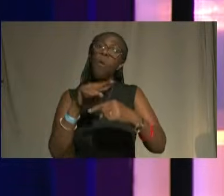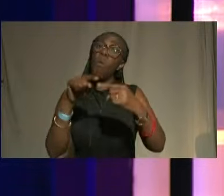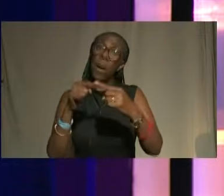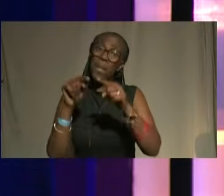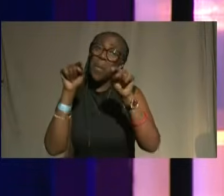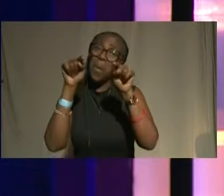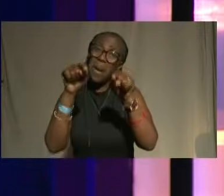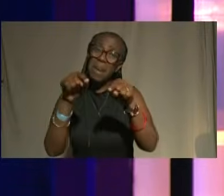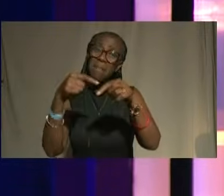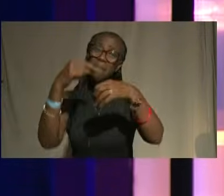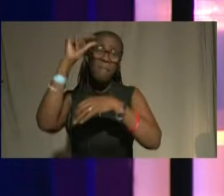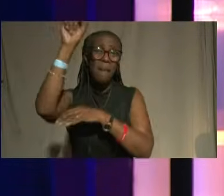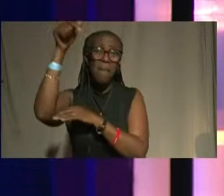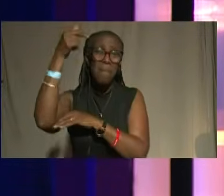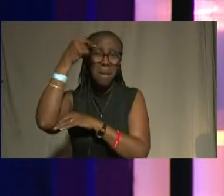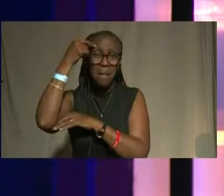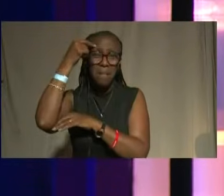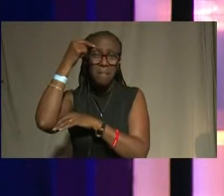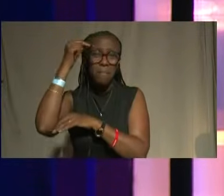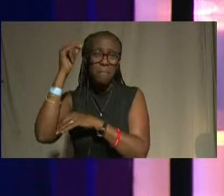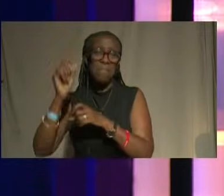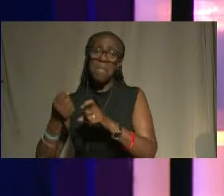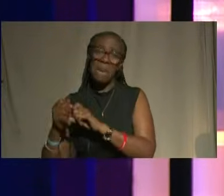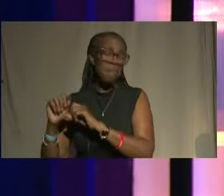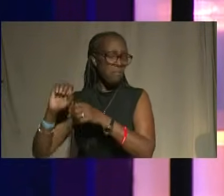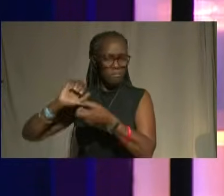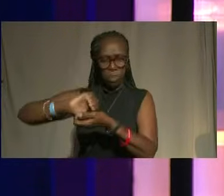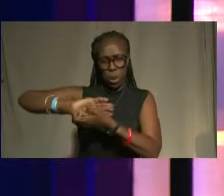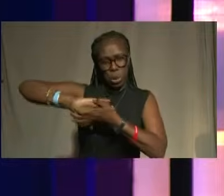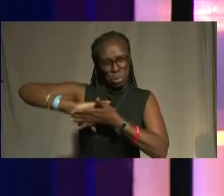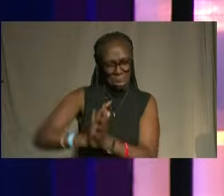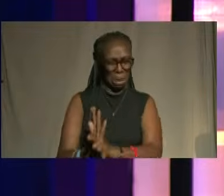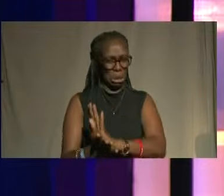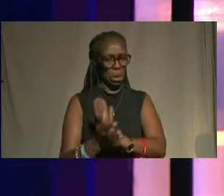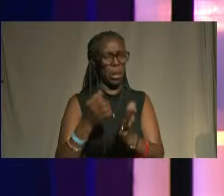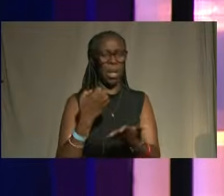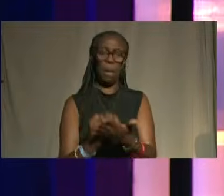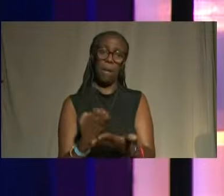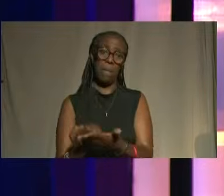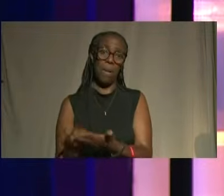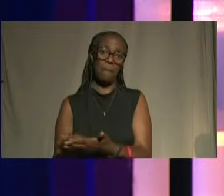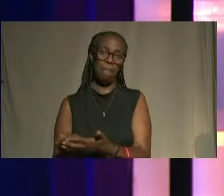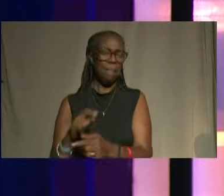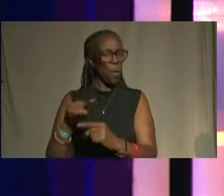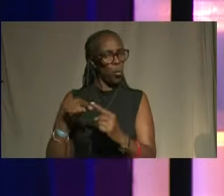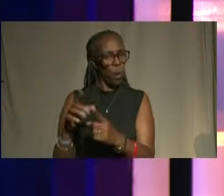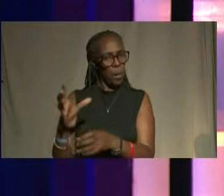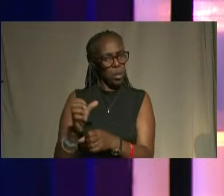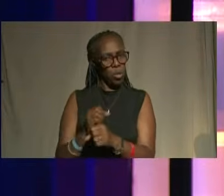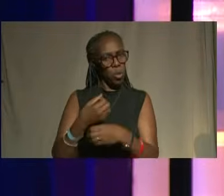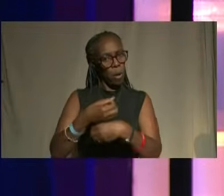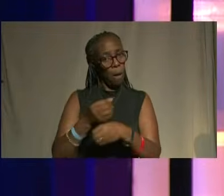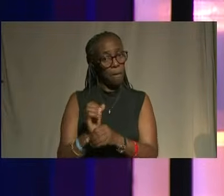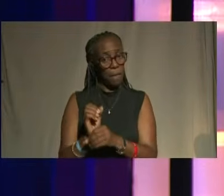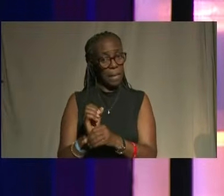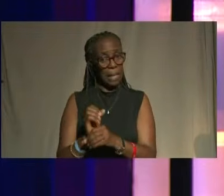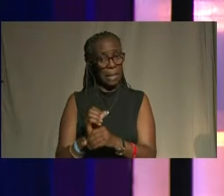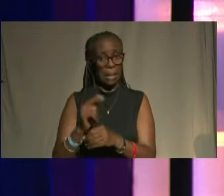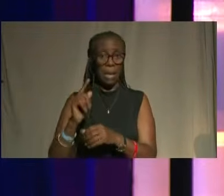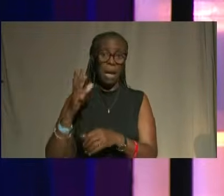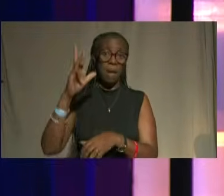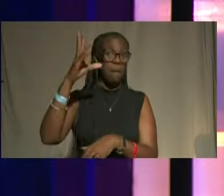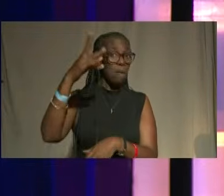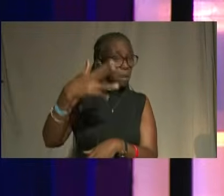ball to our economy, and that's a fact. When we took office 9 years ago, we saw high unemployment, we